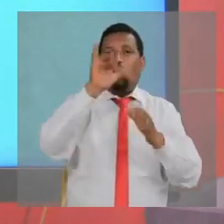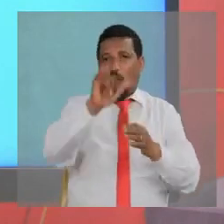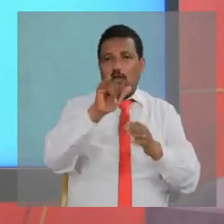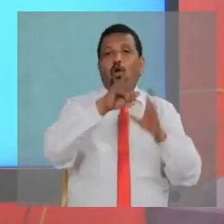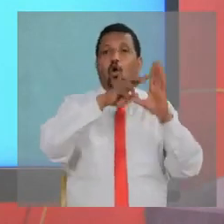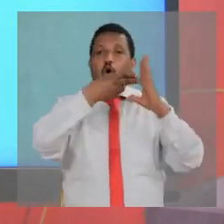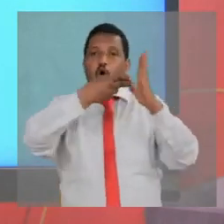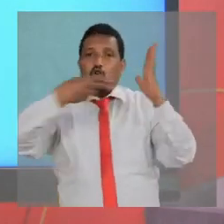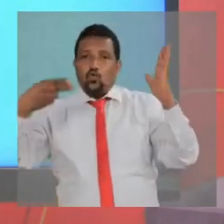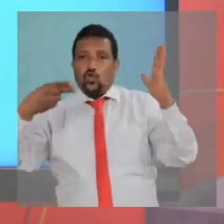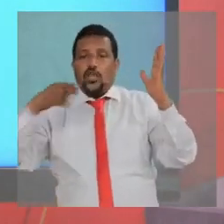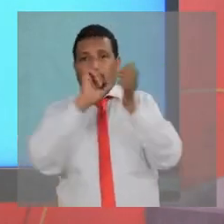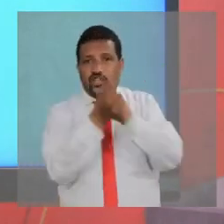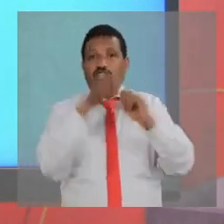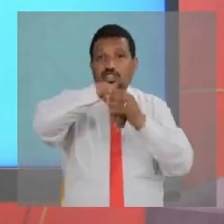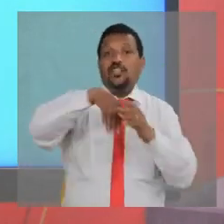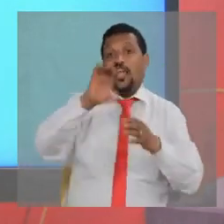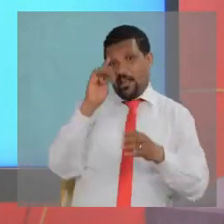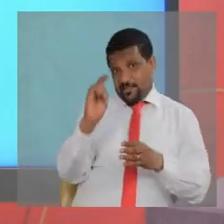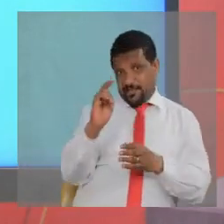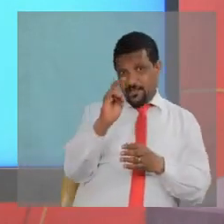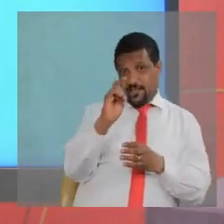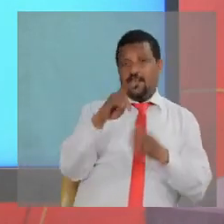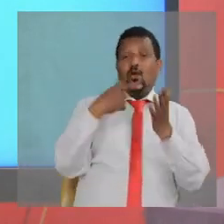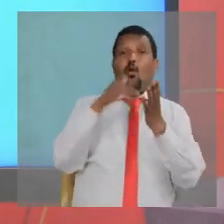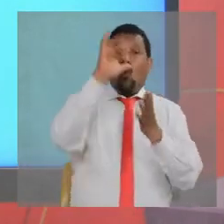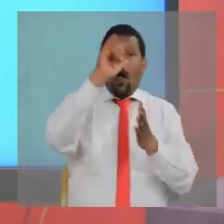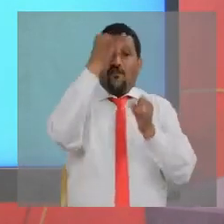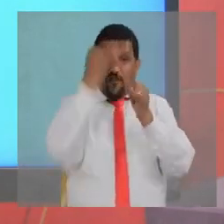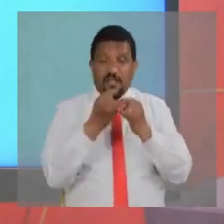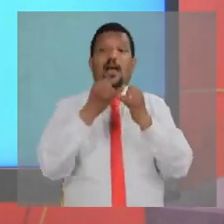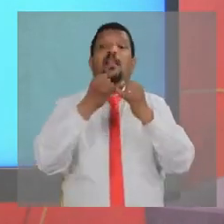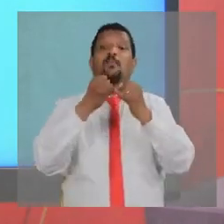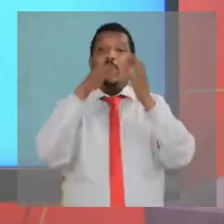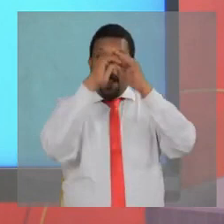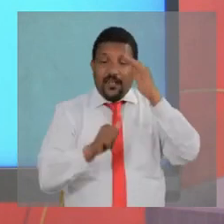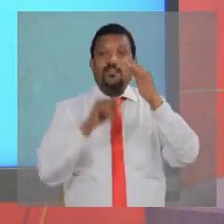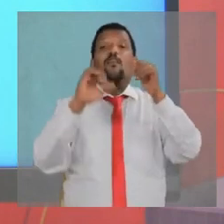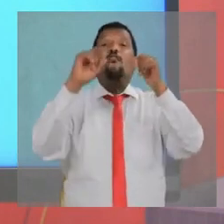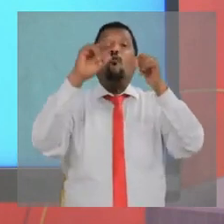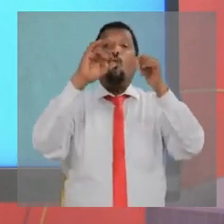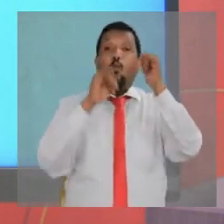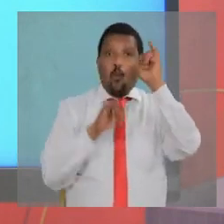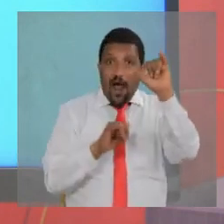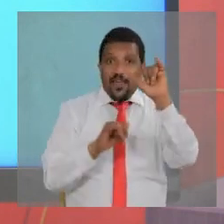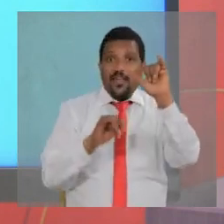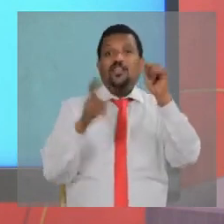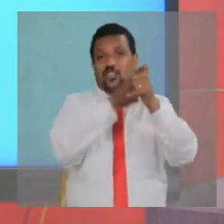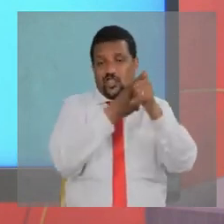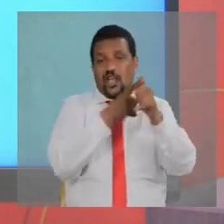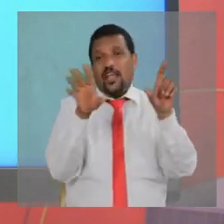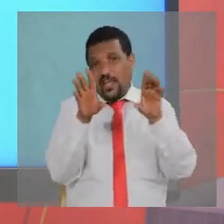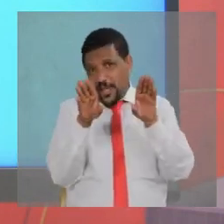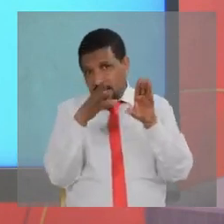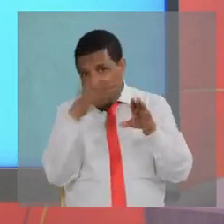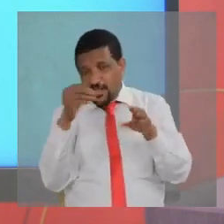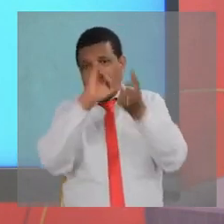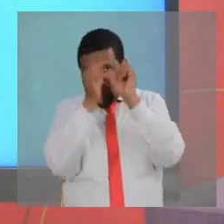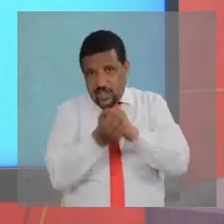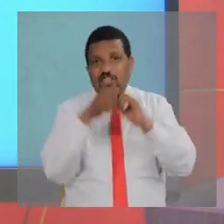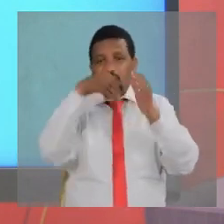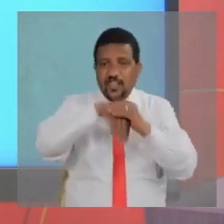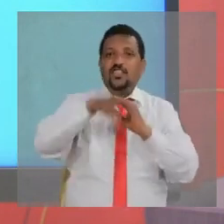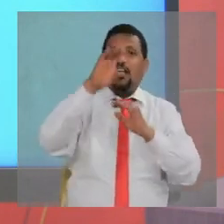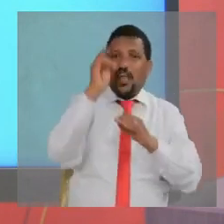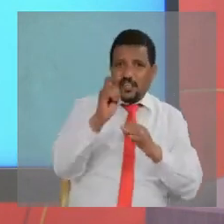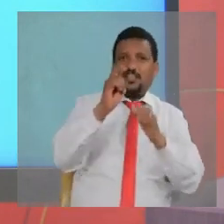horizontal difference, which is change in x. This is y final minus y initial, and the change in x is